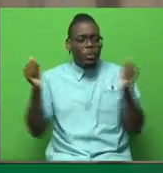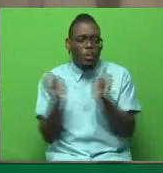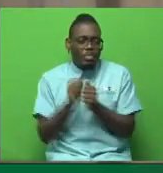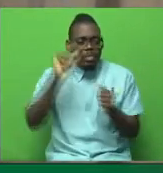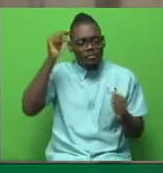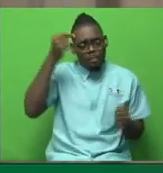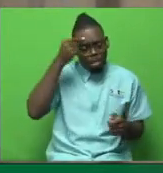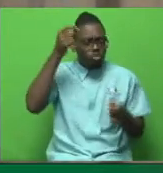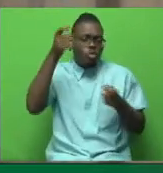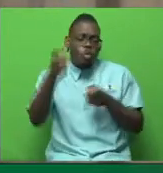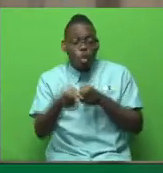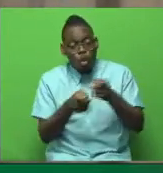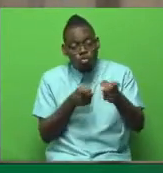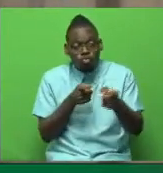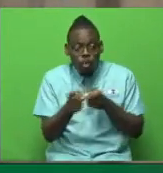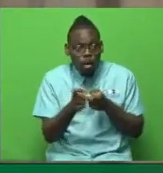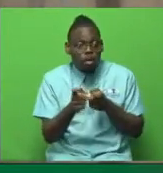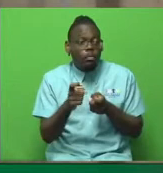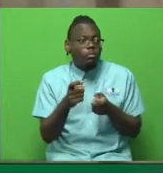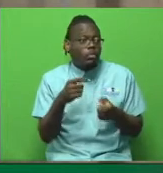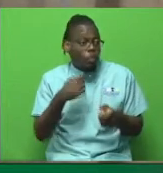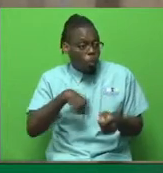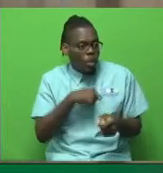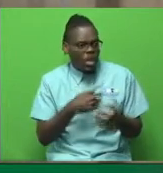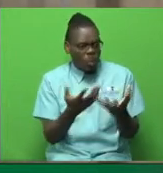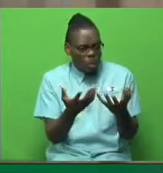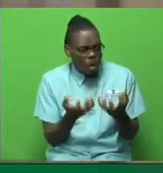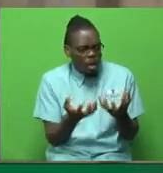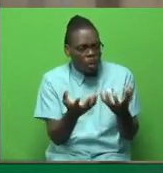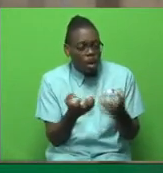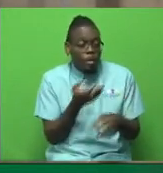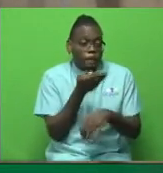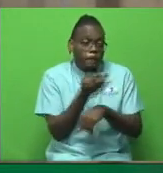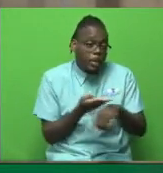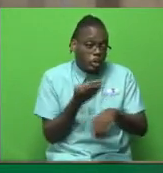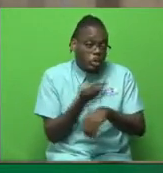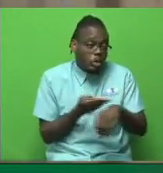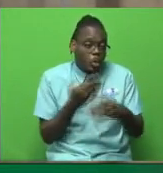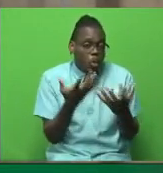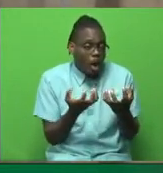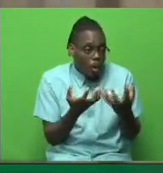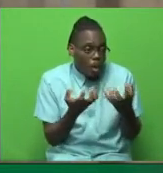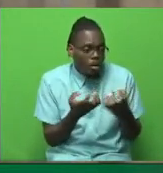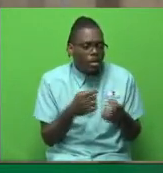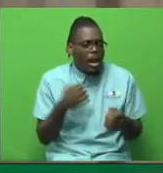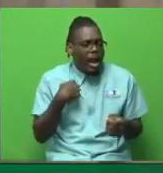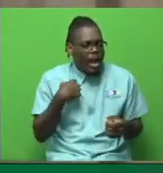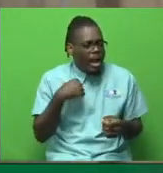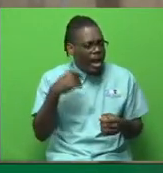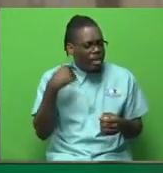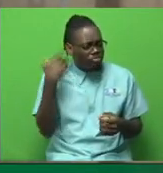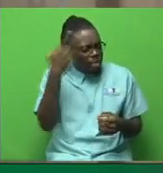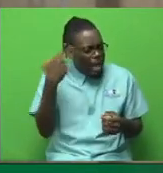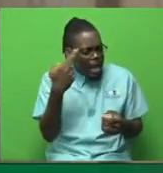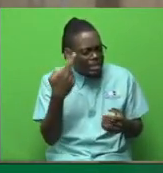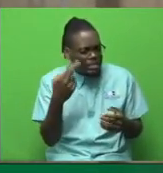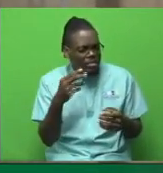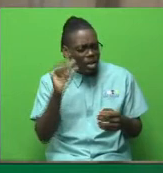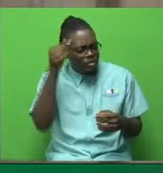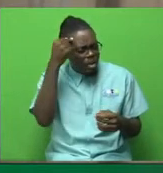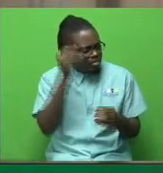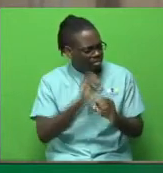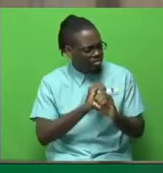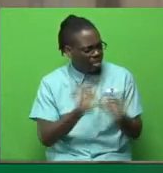that we want everything for nothing but then we realize that we are getting nothing from the government I mean how do you want a population